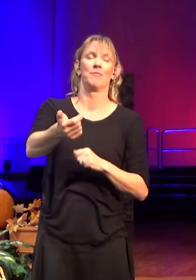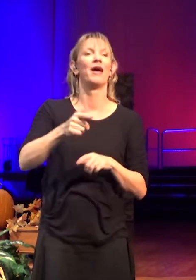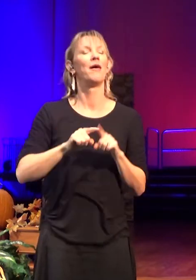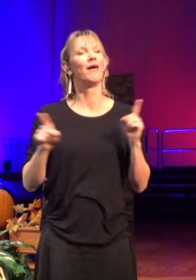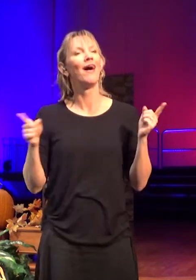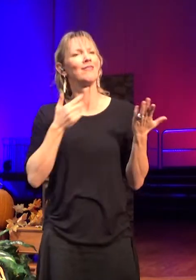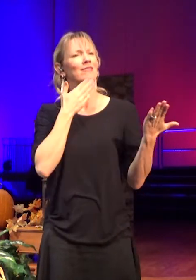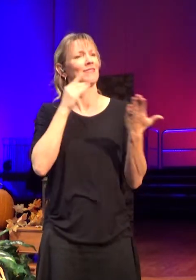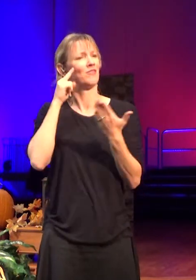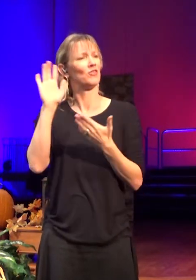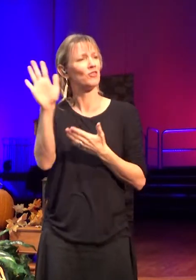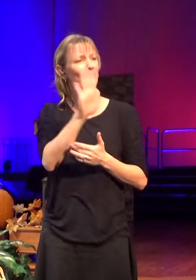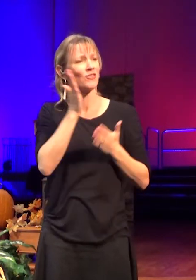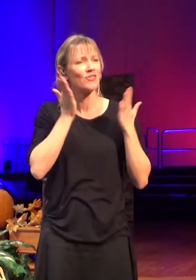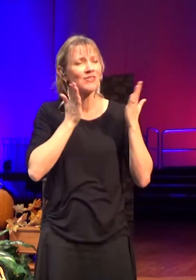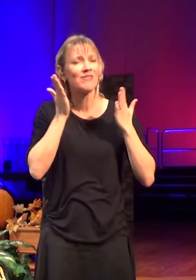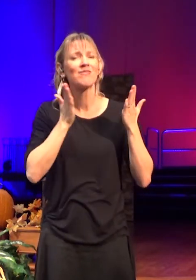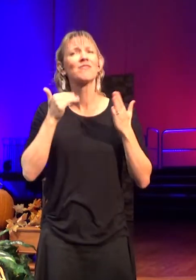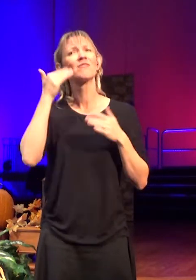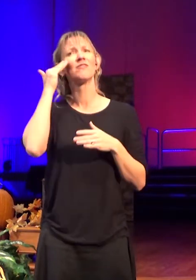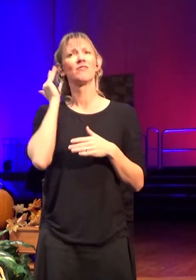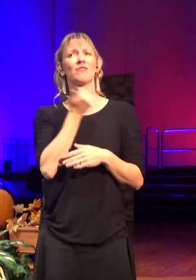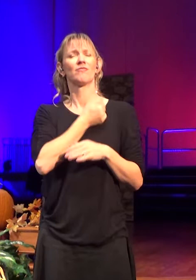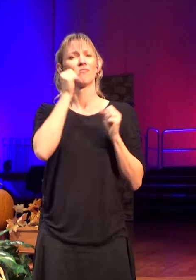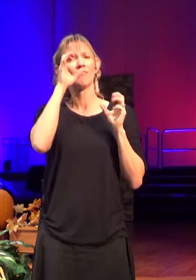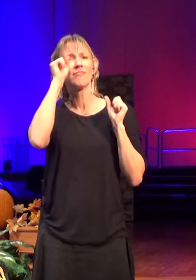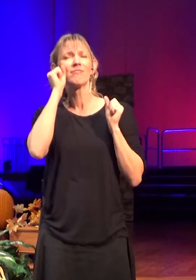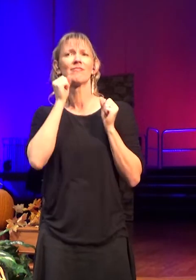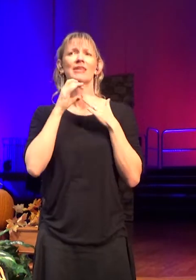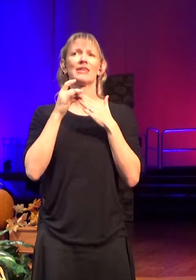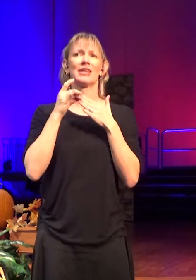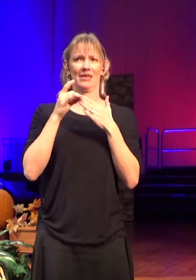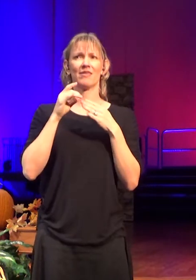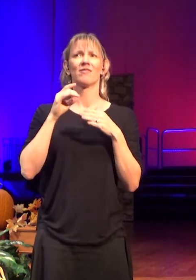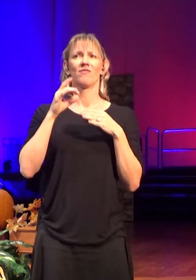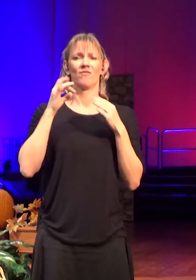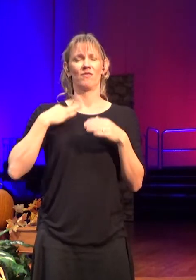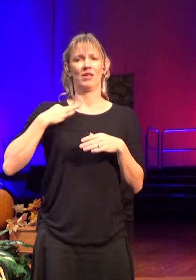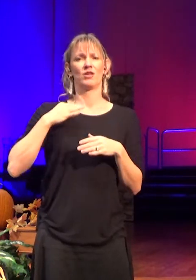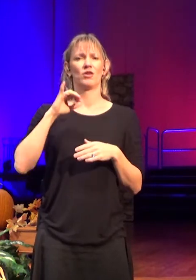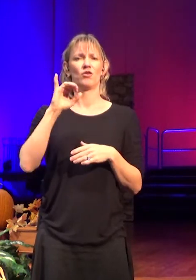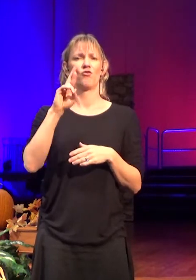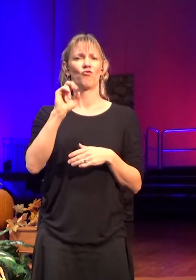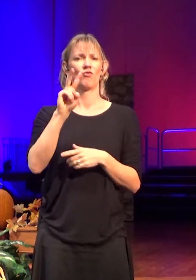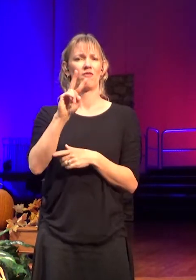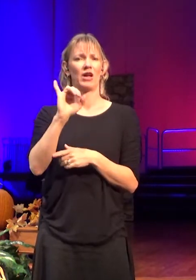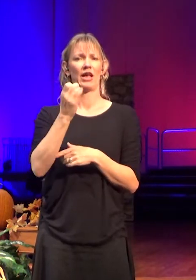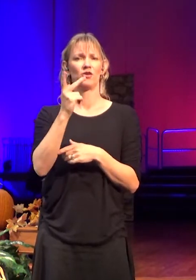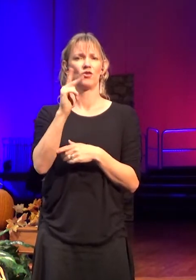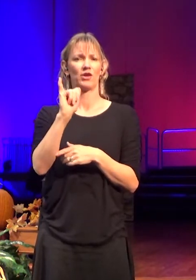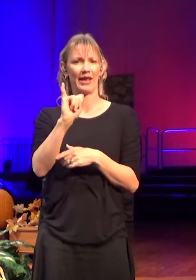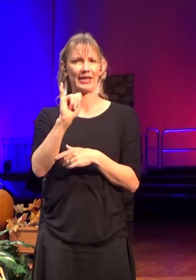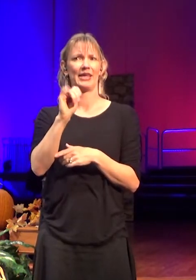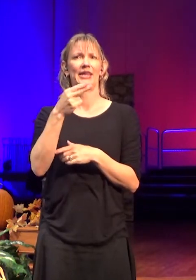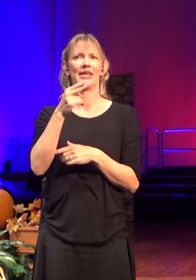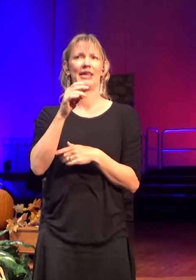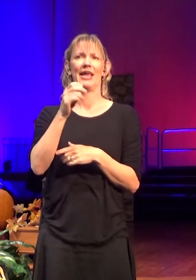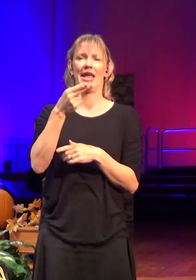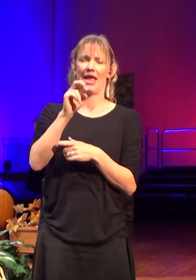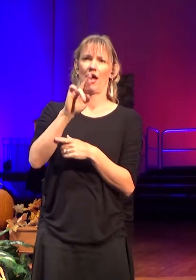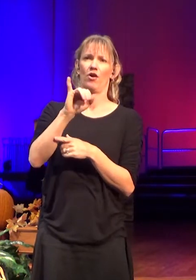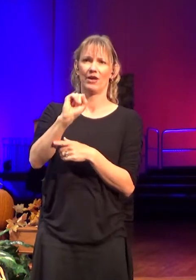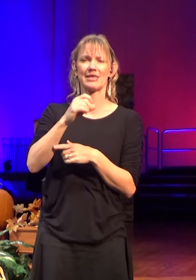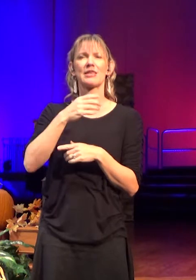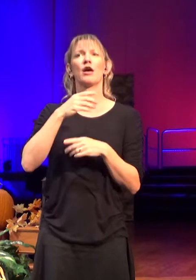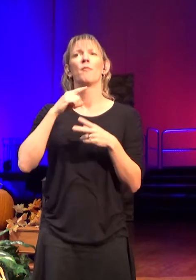long. So thank you for your service, and know that our incredible leader of volunteers, Reverend Jackie Harris, so grateful for her and so grateful for